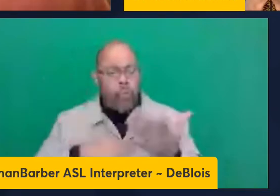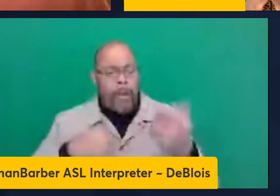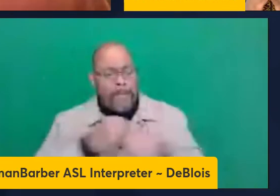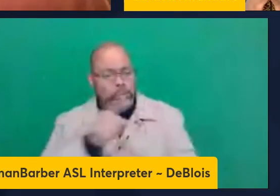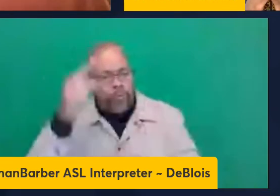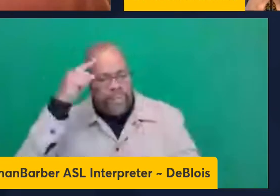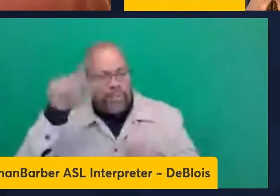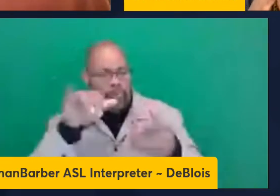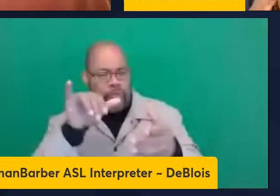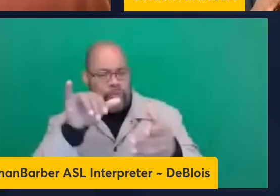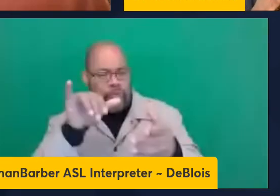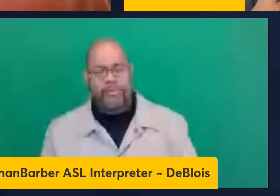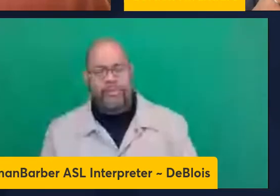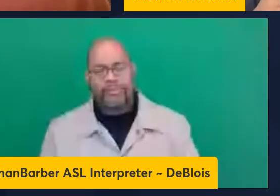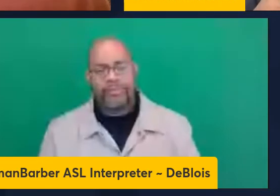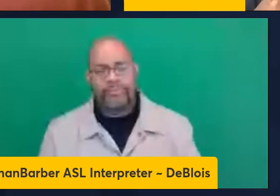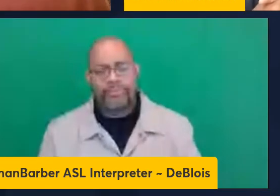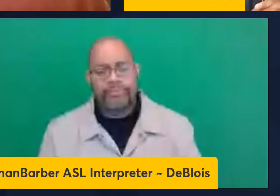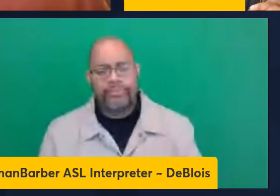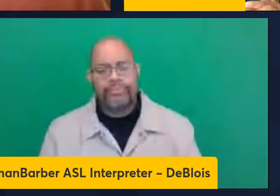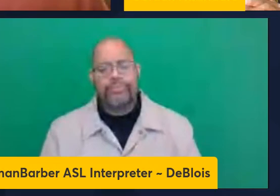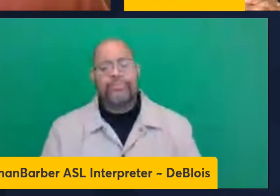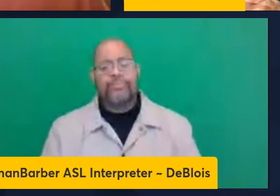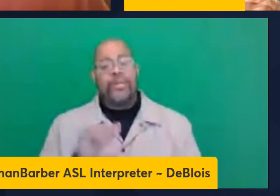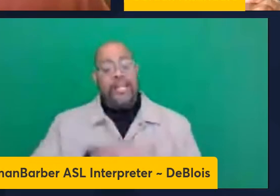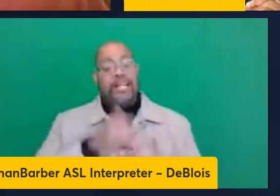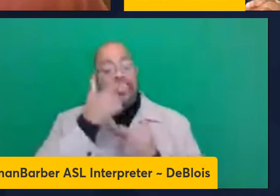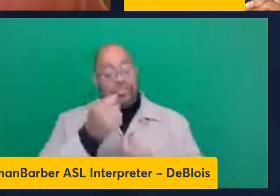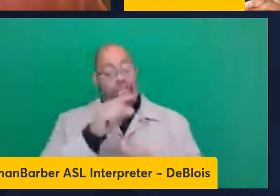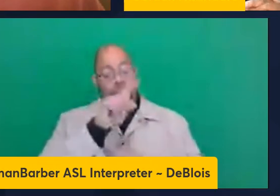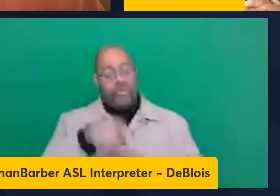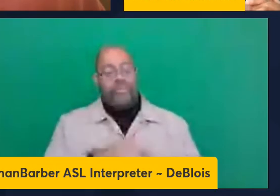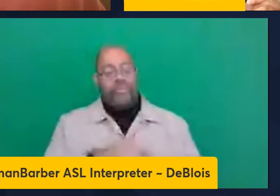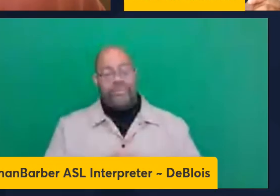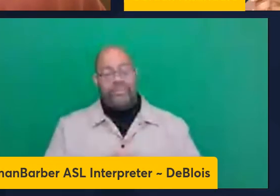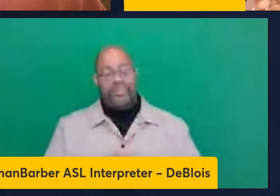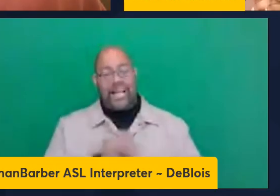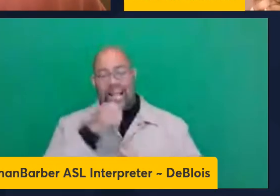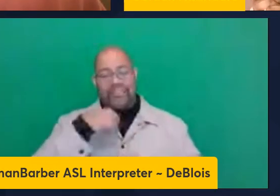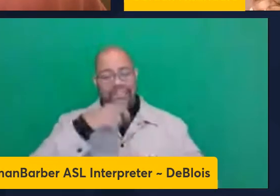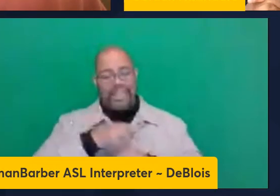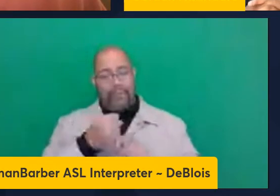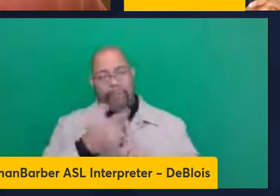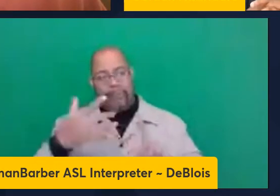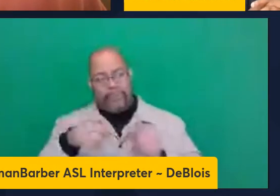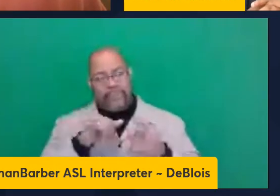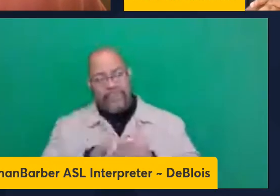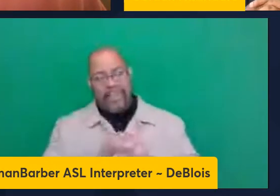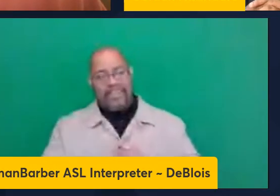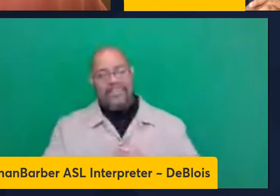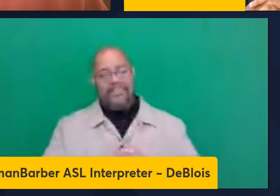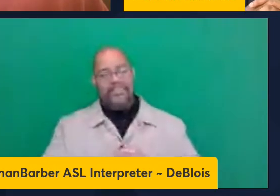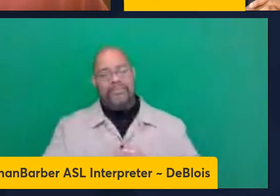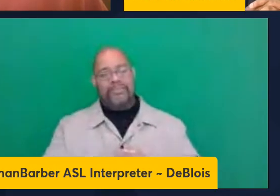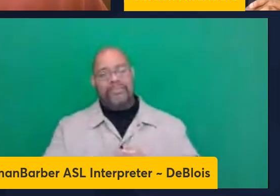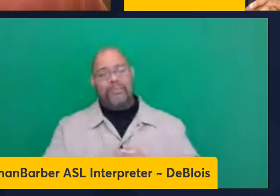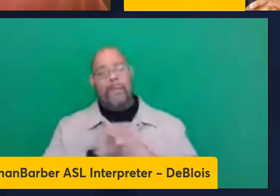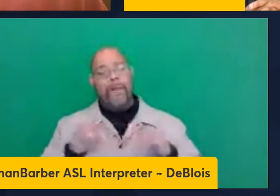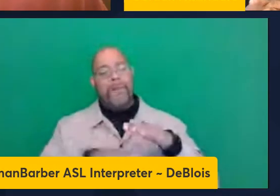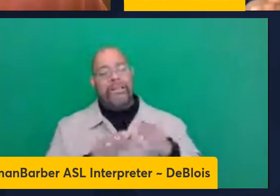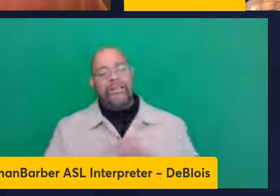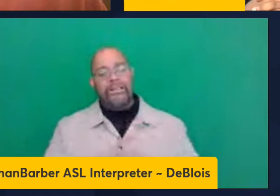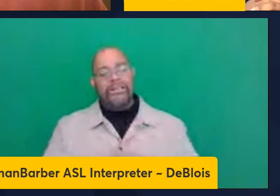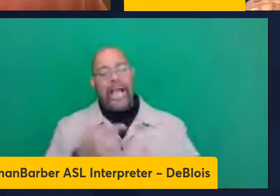that? Yeah. So yeah, that's an interesting question. I didn't have time to talk about all those details, but basically,